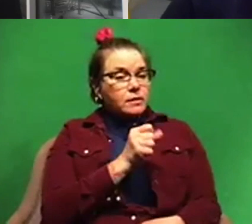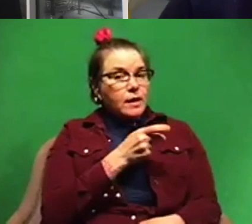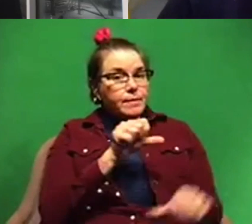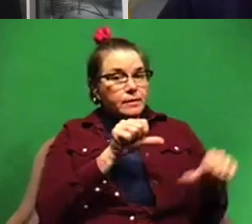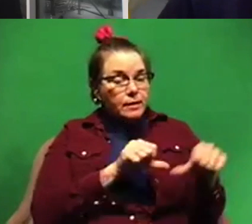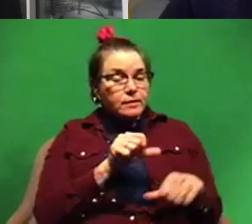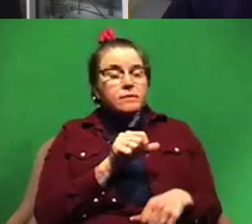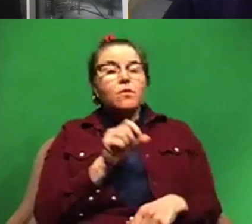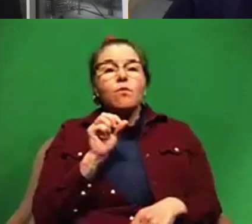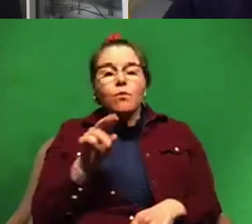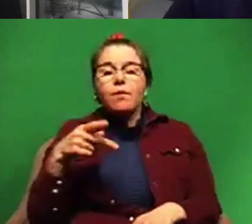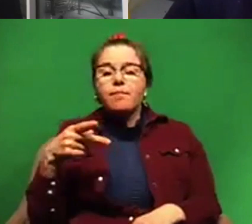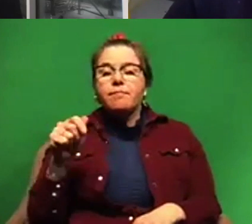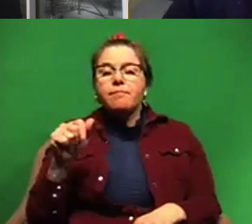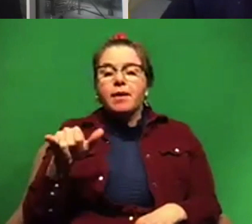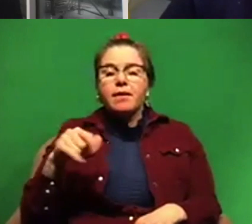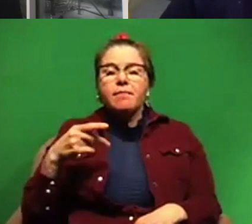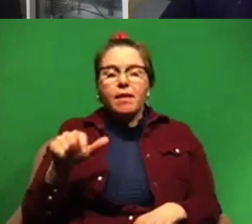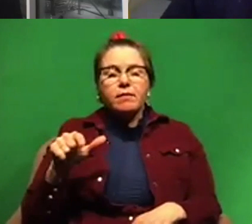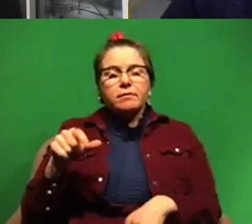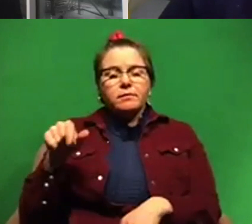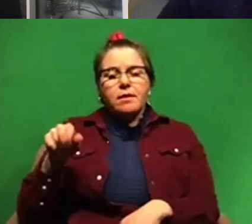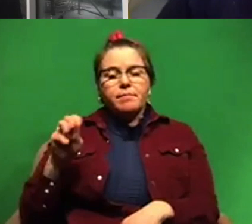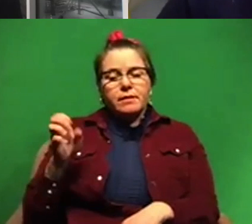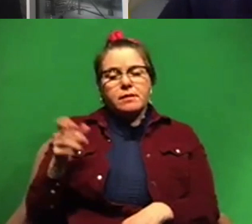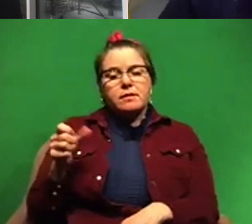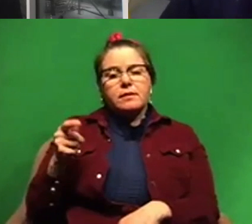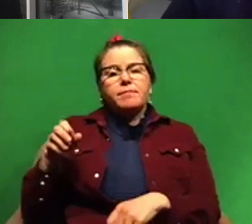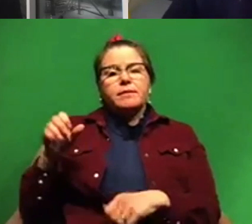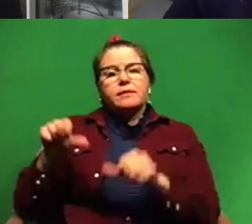patreon.com/skypeascientist or make one-time donations via